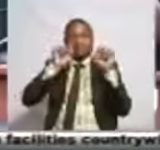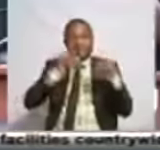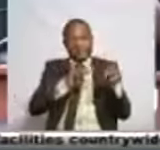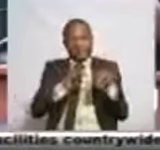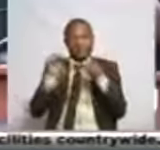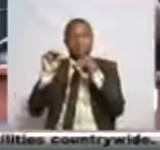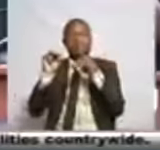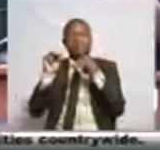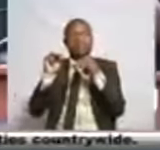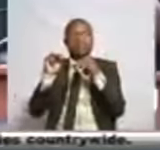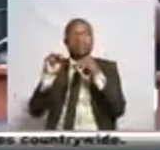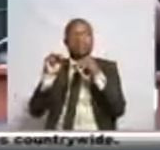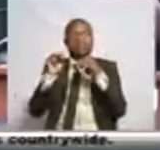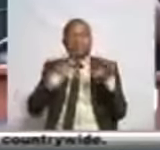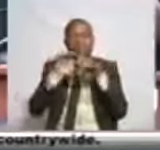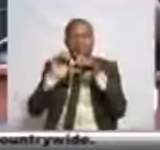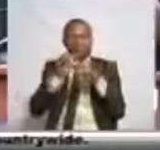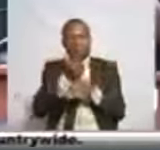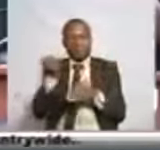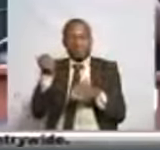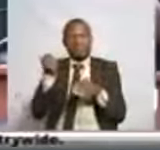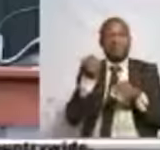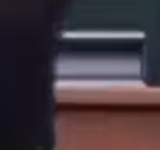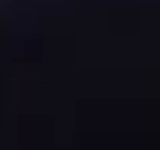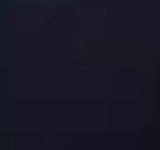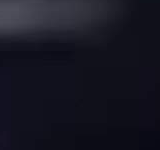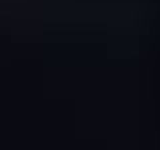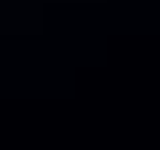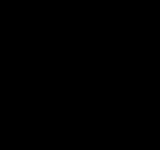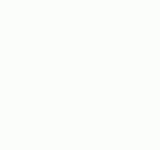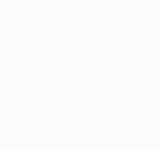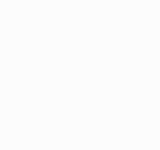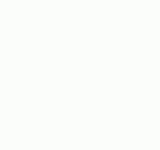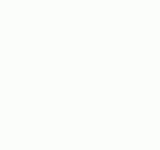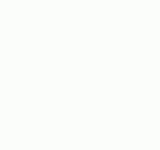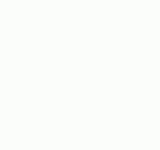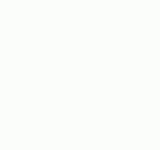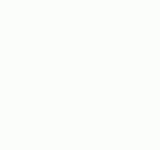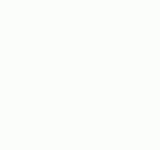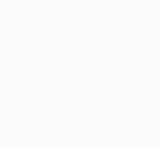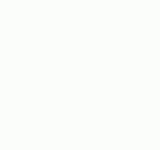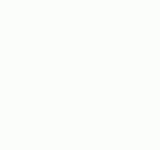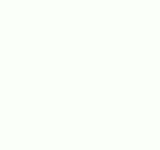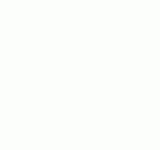move and do more productive things. I thank you. Hold on.